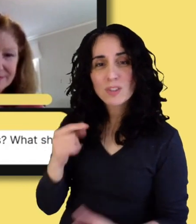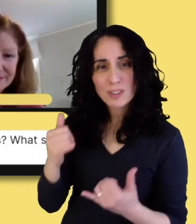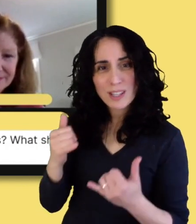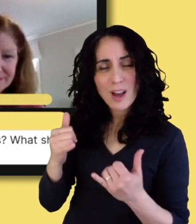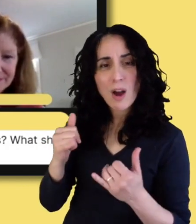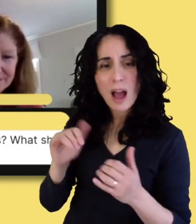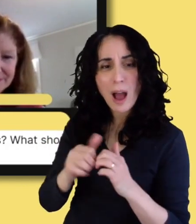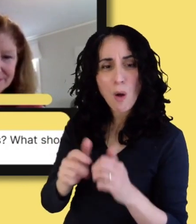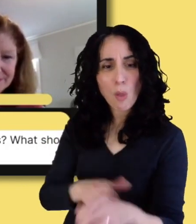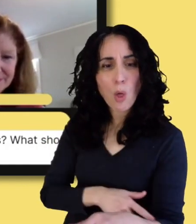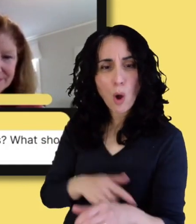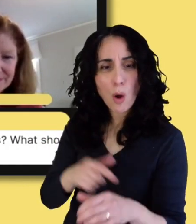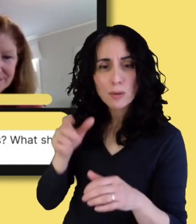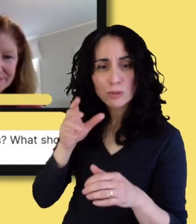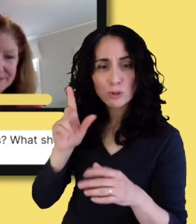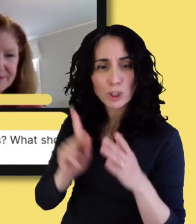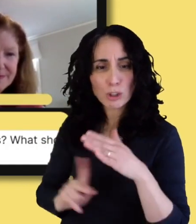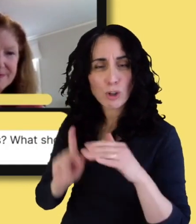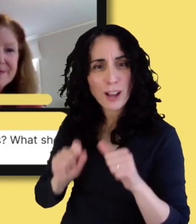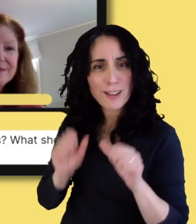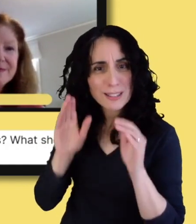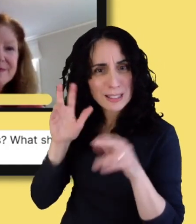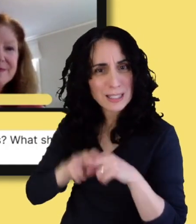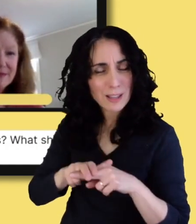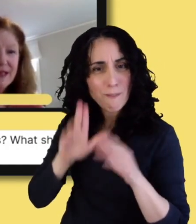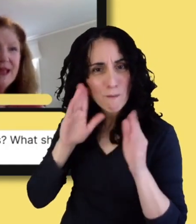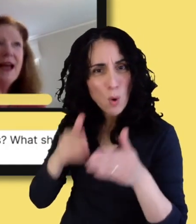parents' expectations in that?